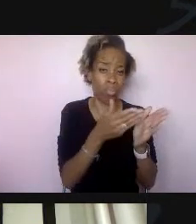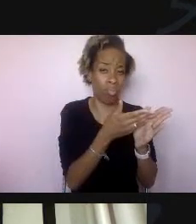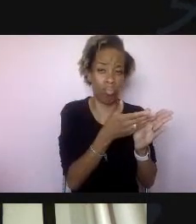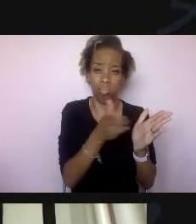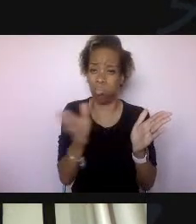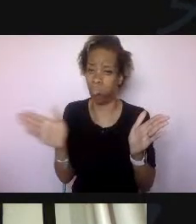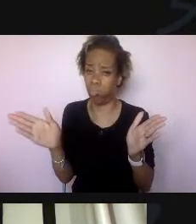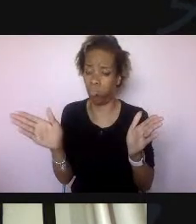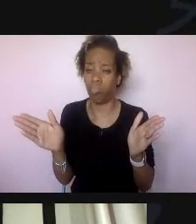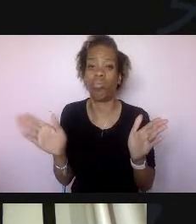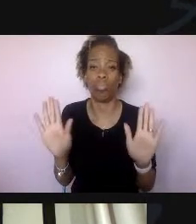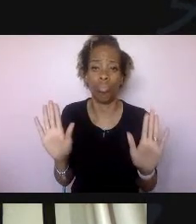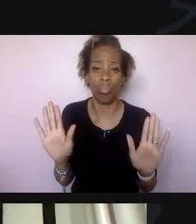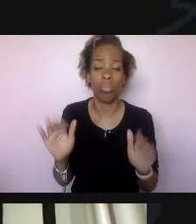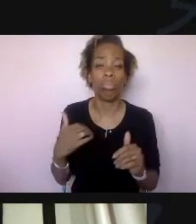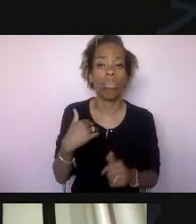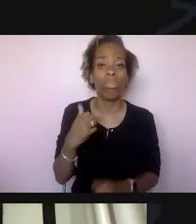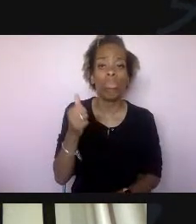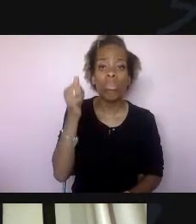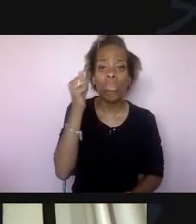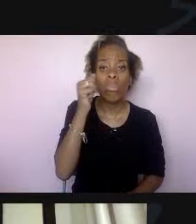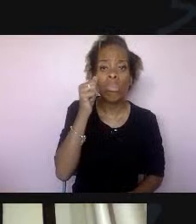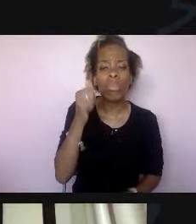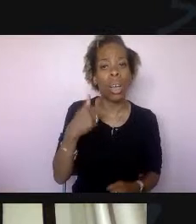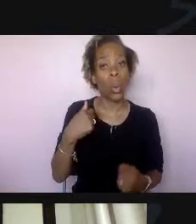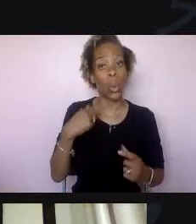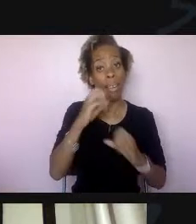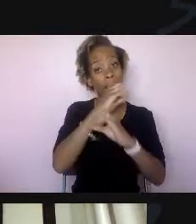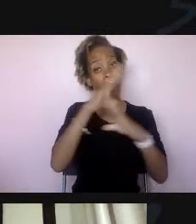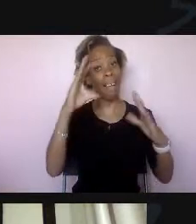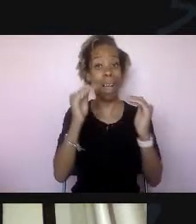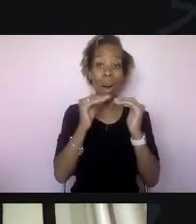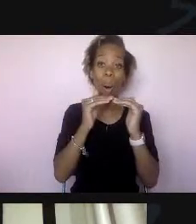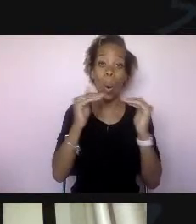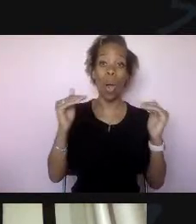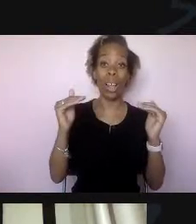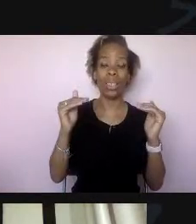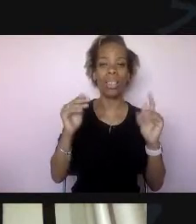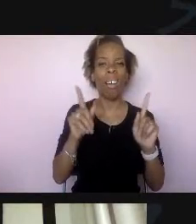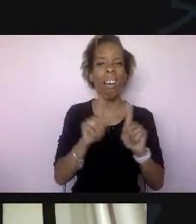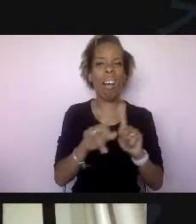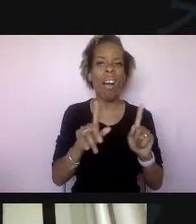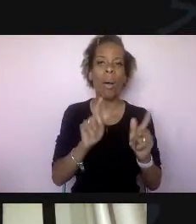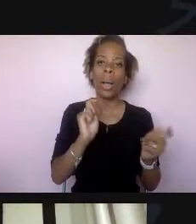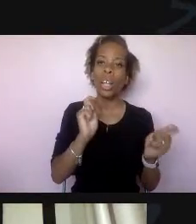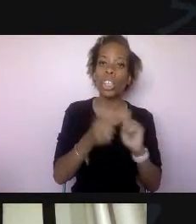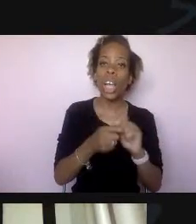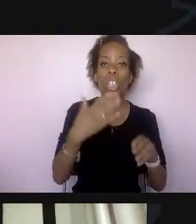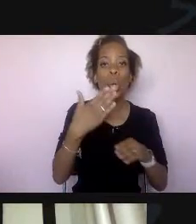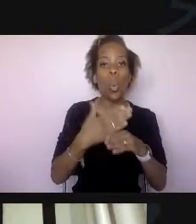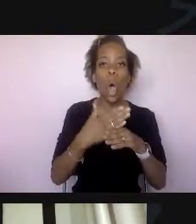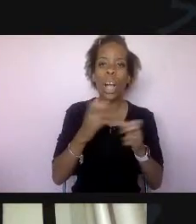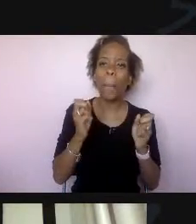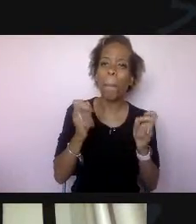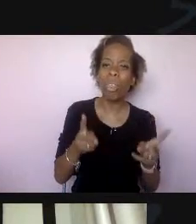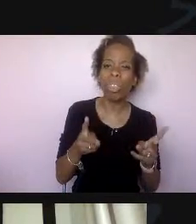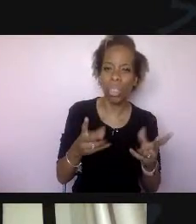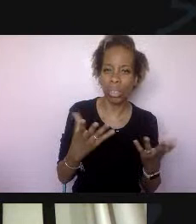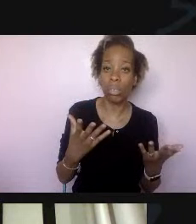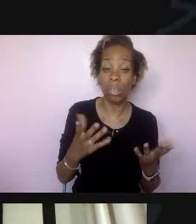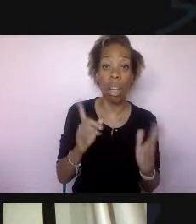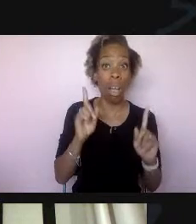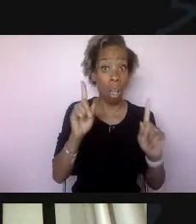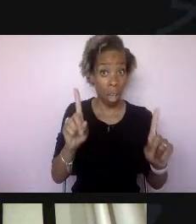because I guess we think about equality in relation to changes to working practices, but we need to be thinking about